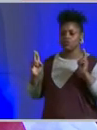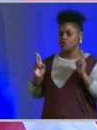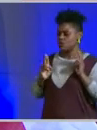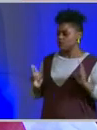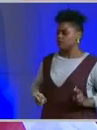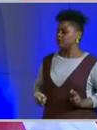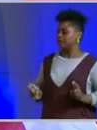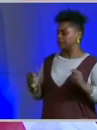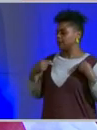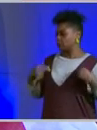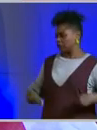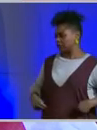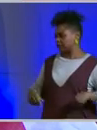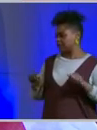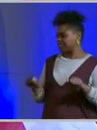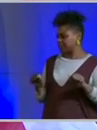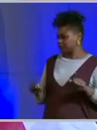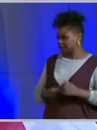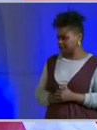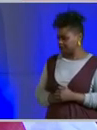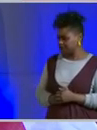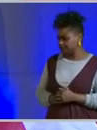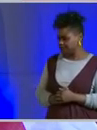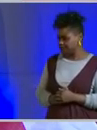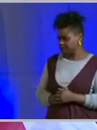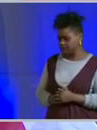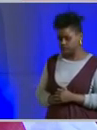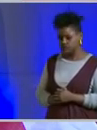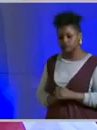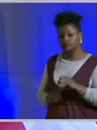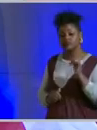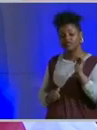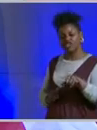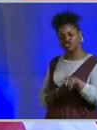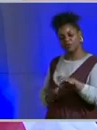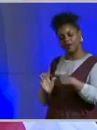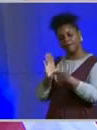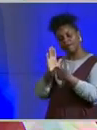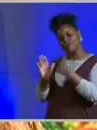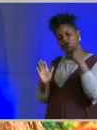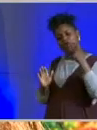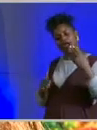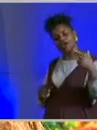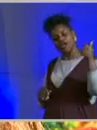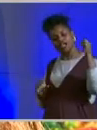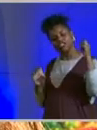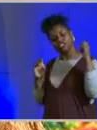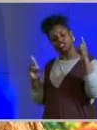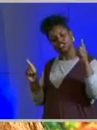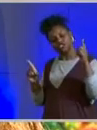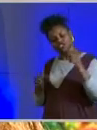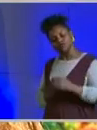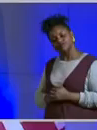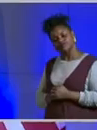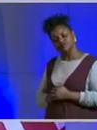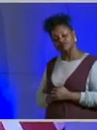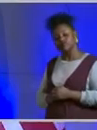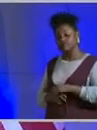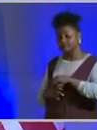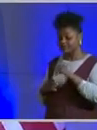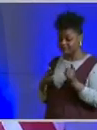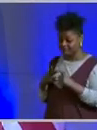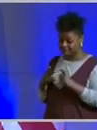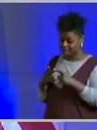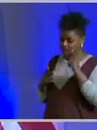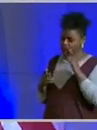time. And I think if we can do that, then we can actually be a model for where higher education wants to go. The second thing that I think that is